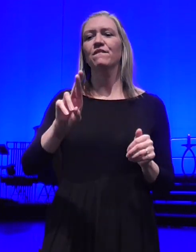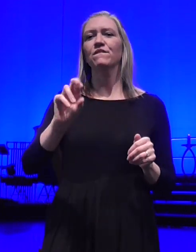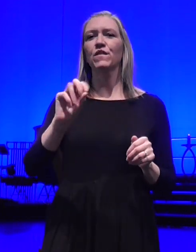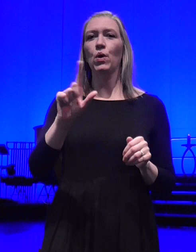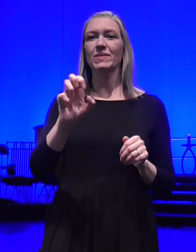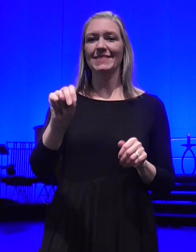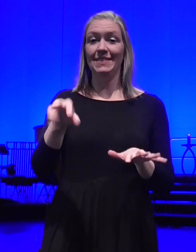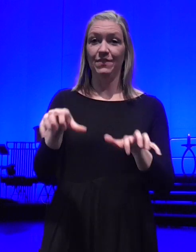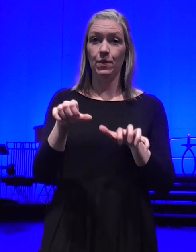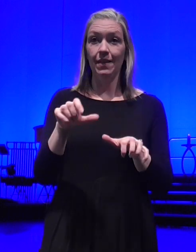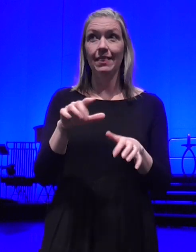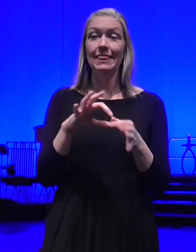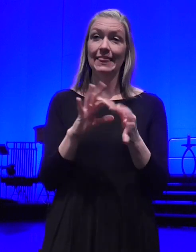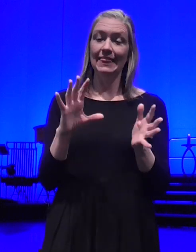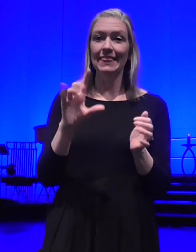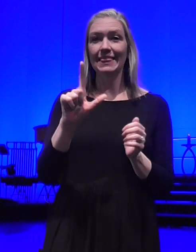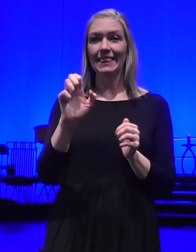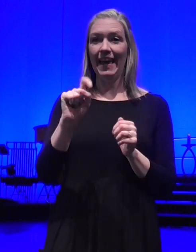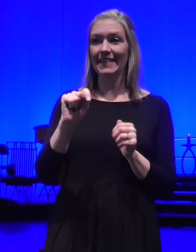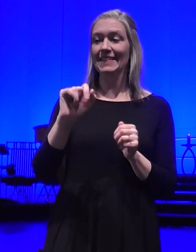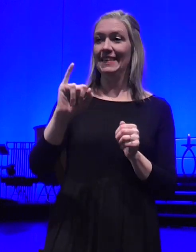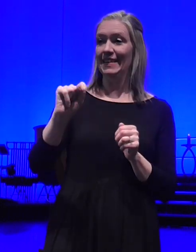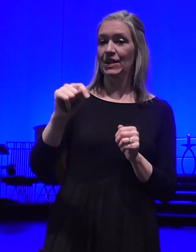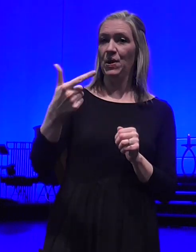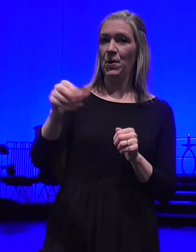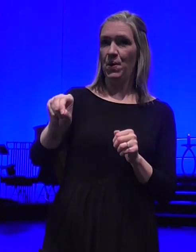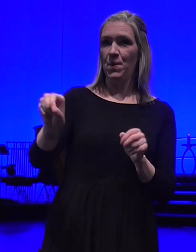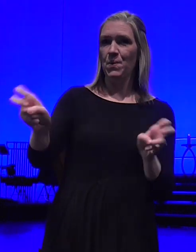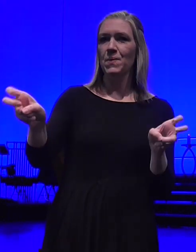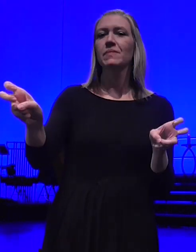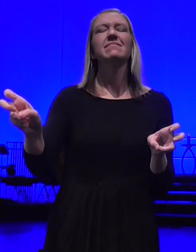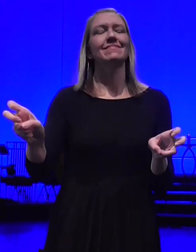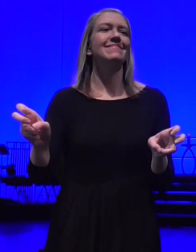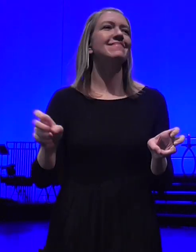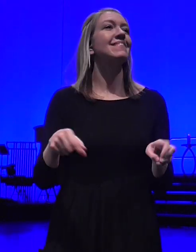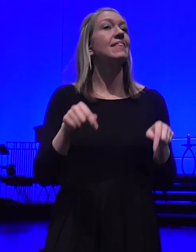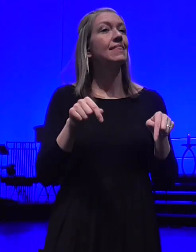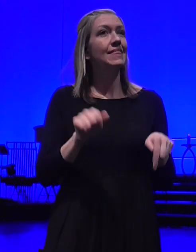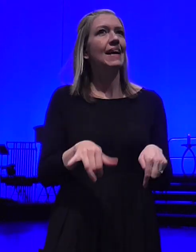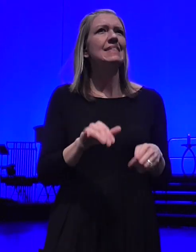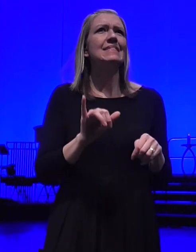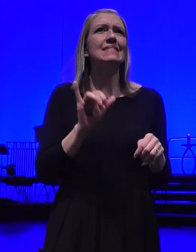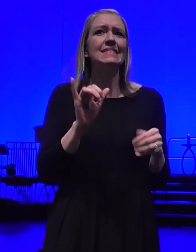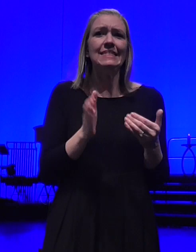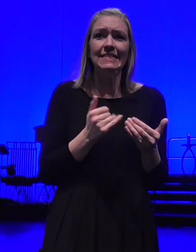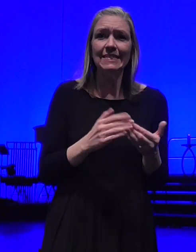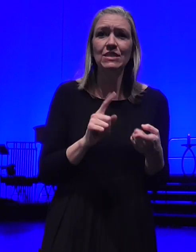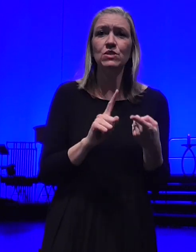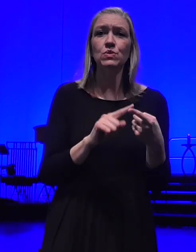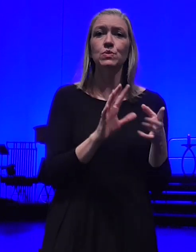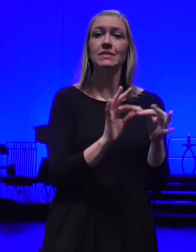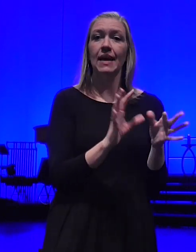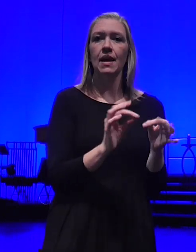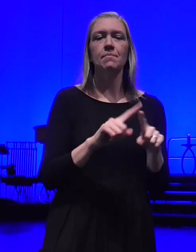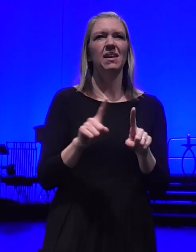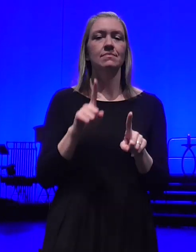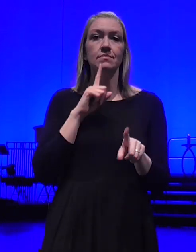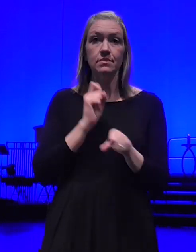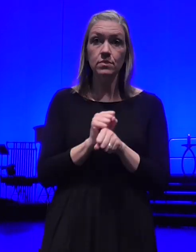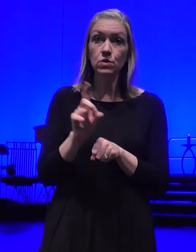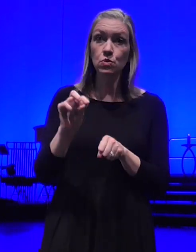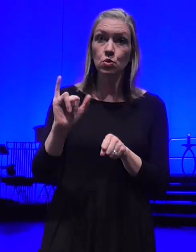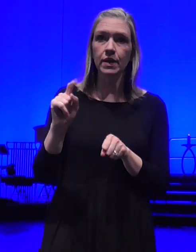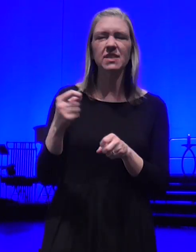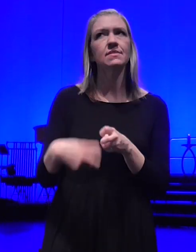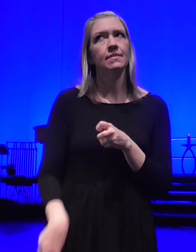But letting it go, that is an easy thing to say and a tough thing to do. So I'm going to tell you a story.